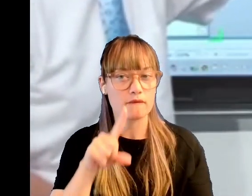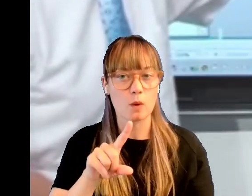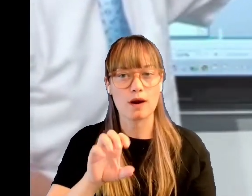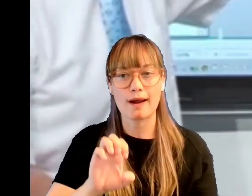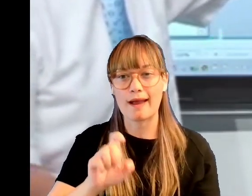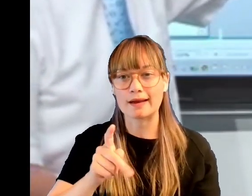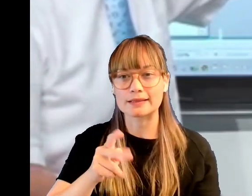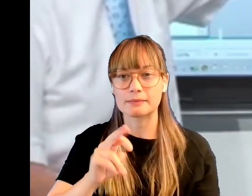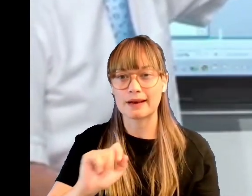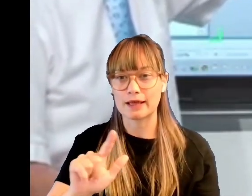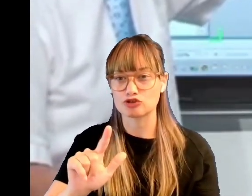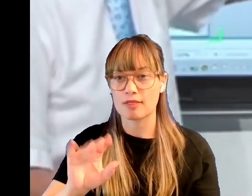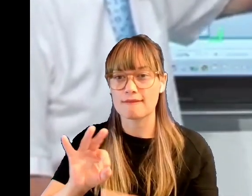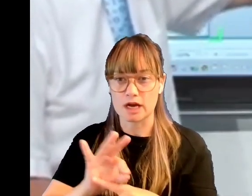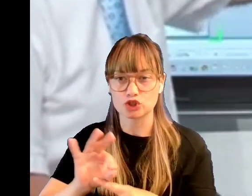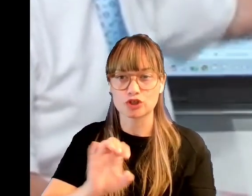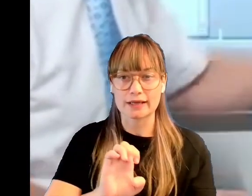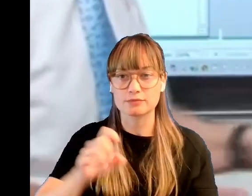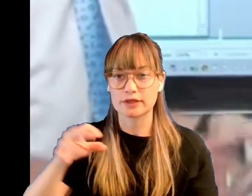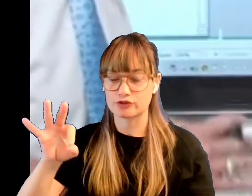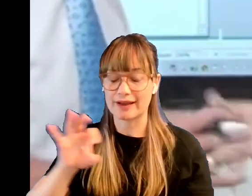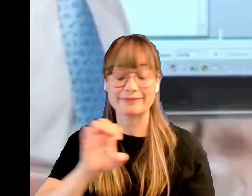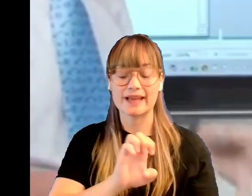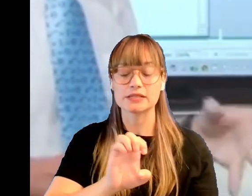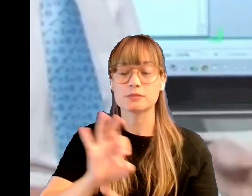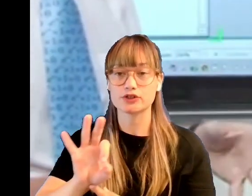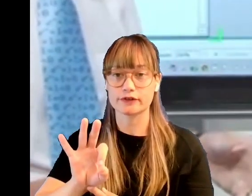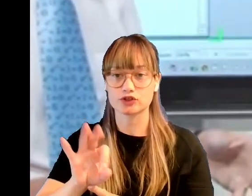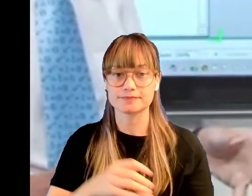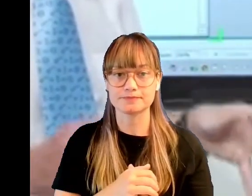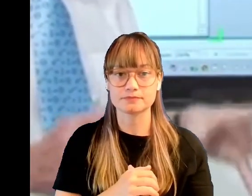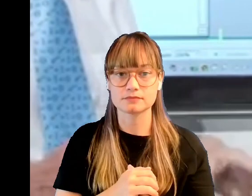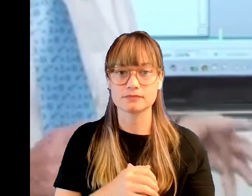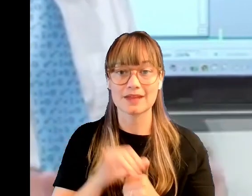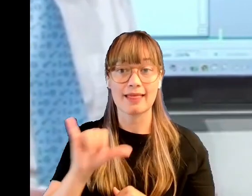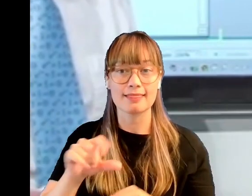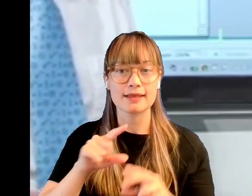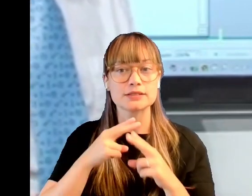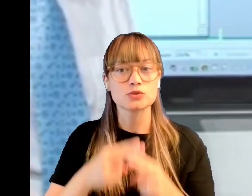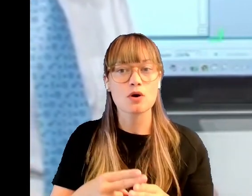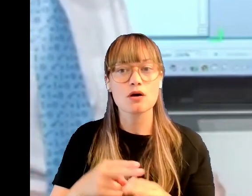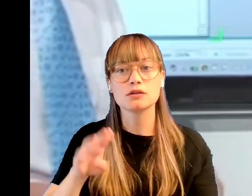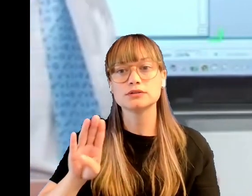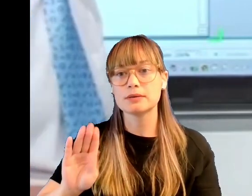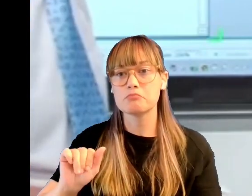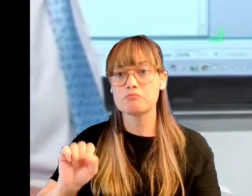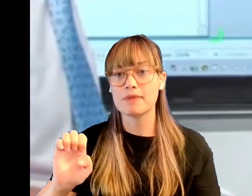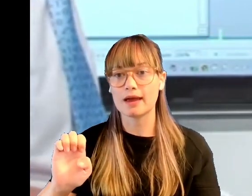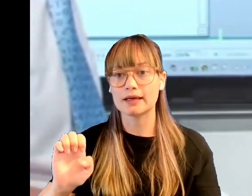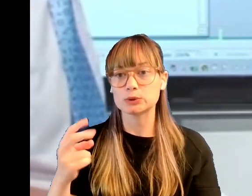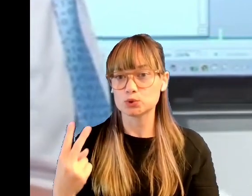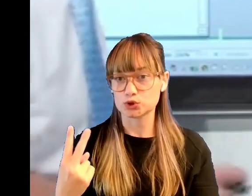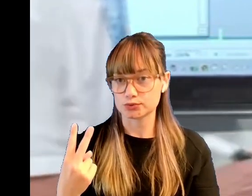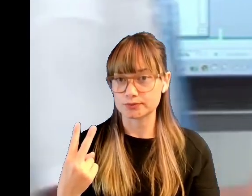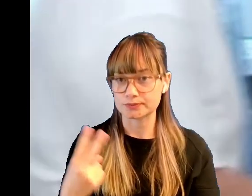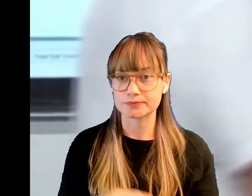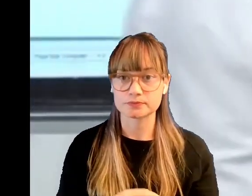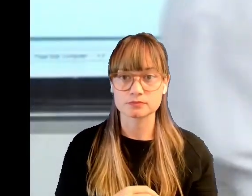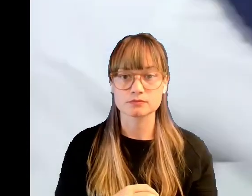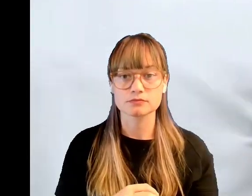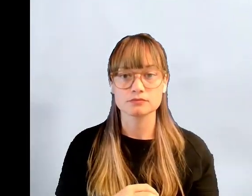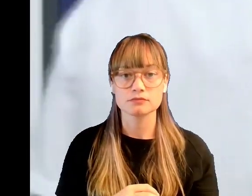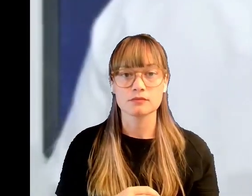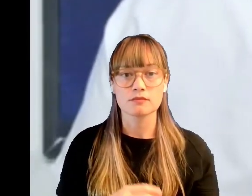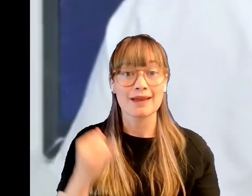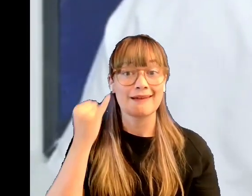we use 2 here, so this would be called the exponential function base 2. Okay? Now if